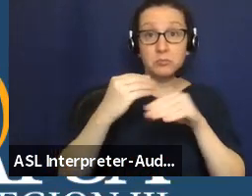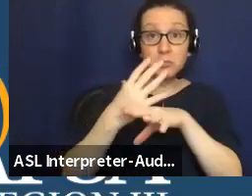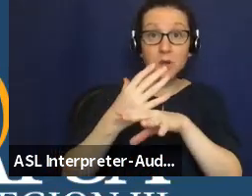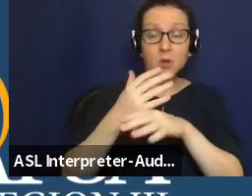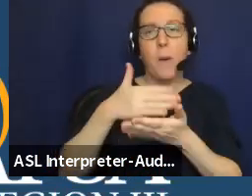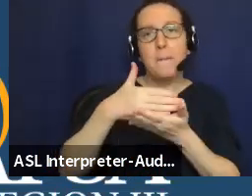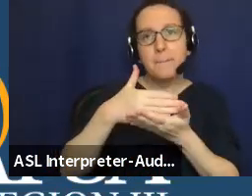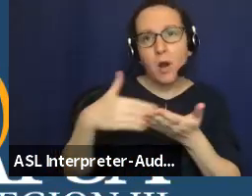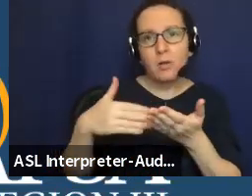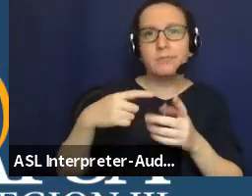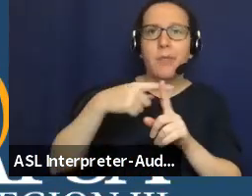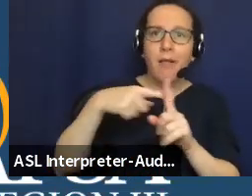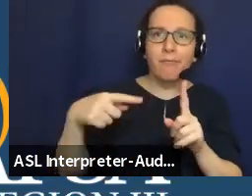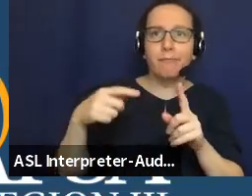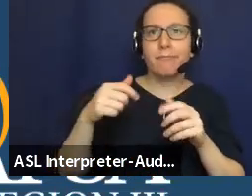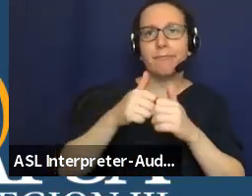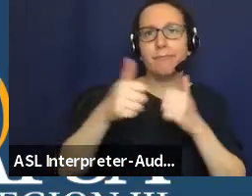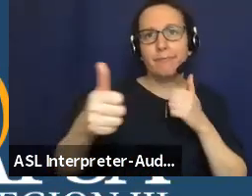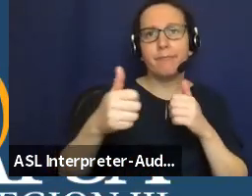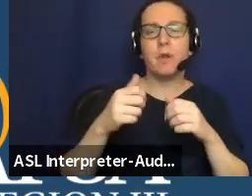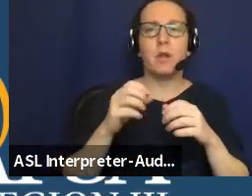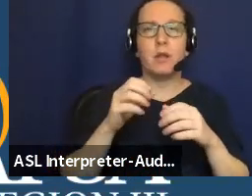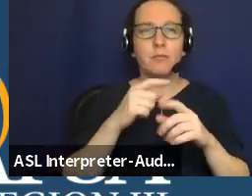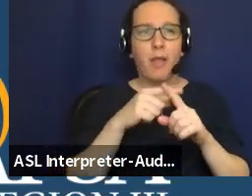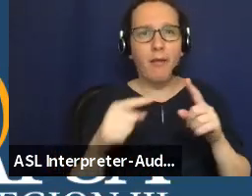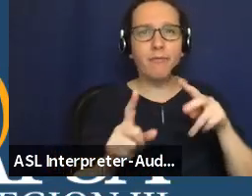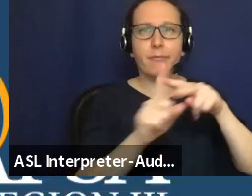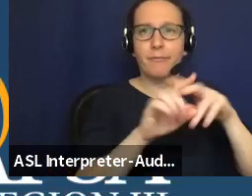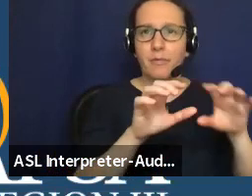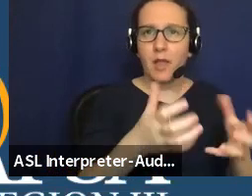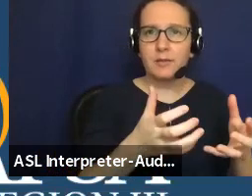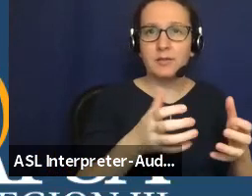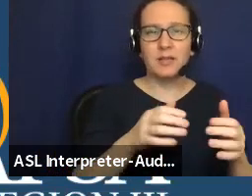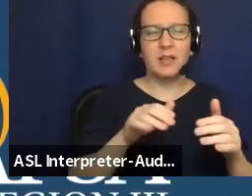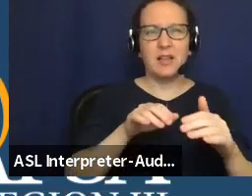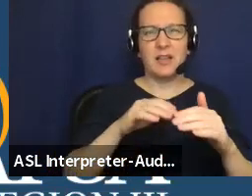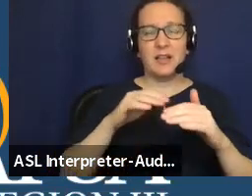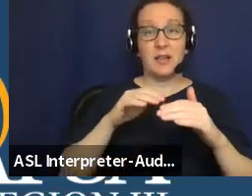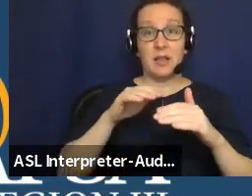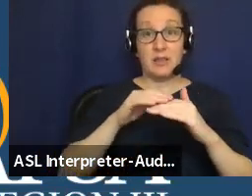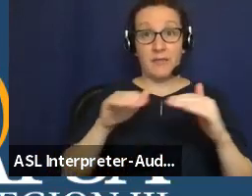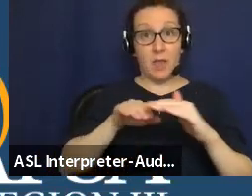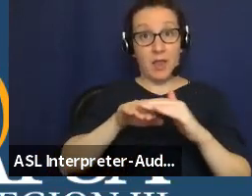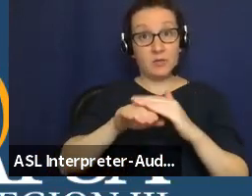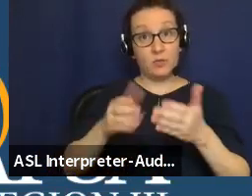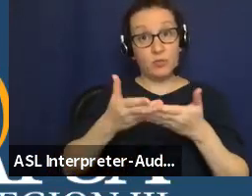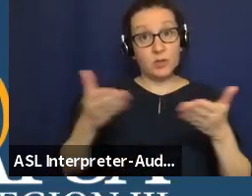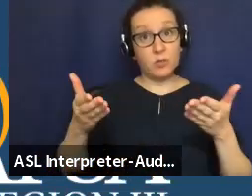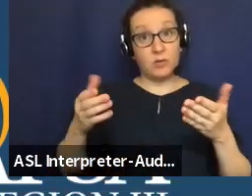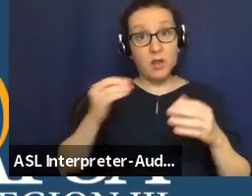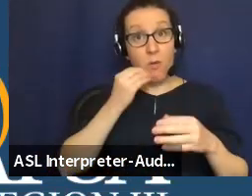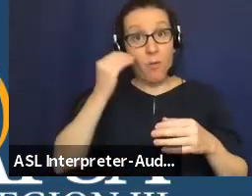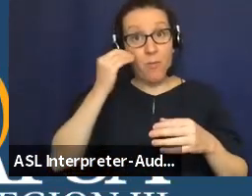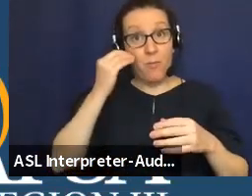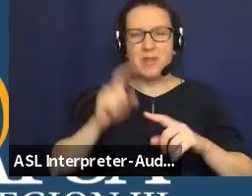student level of access to resources is a different reality when they're at home. So